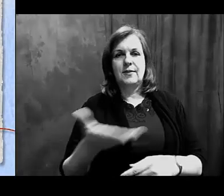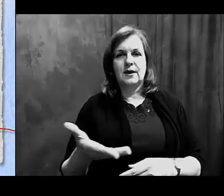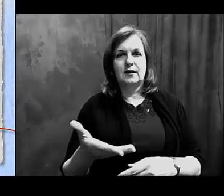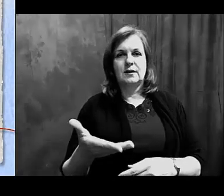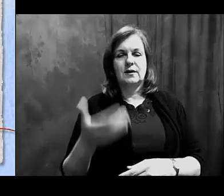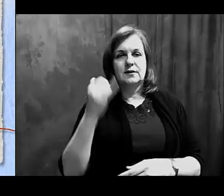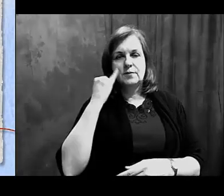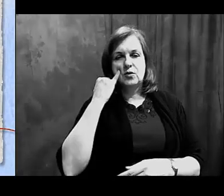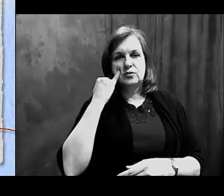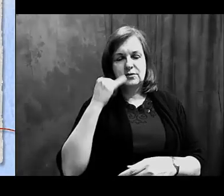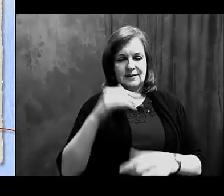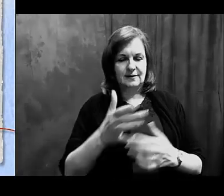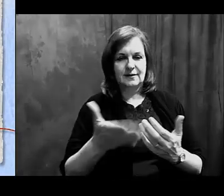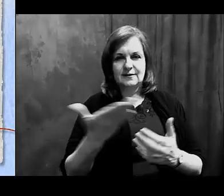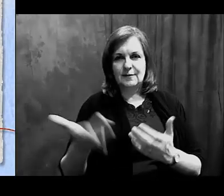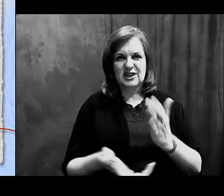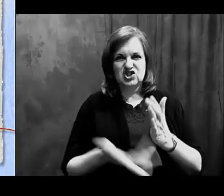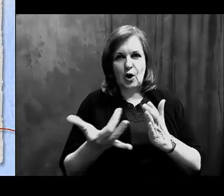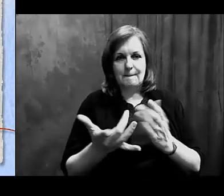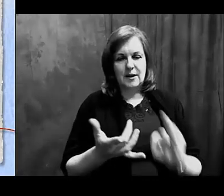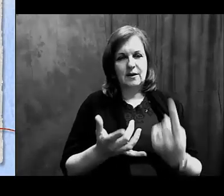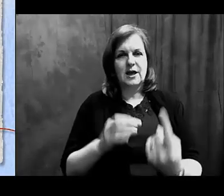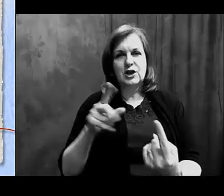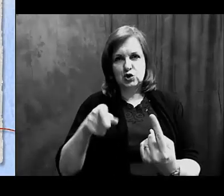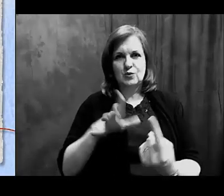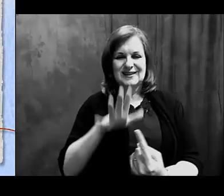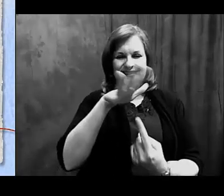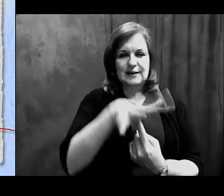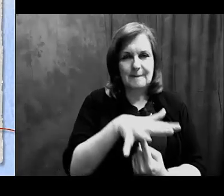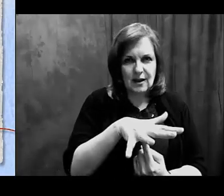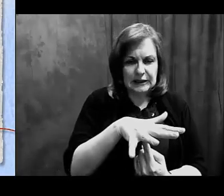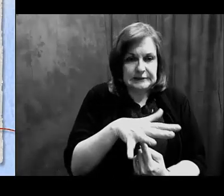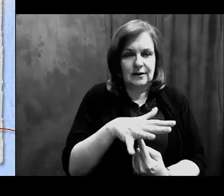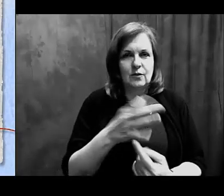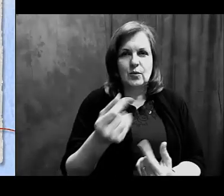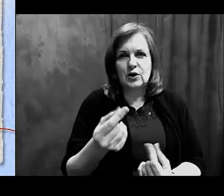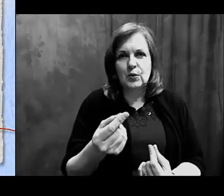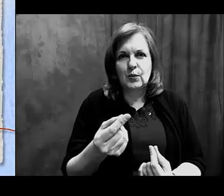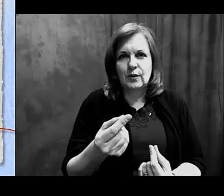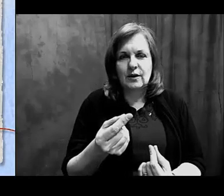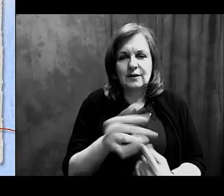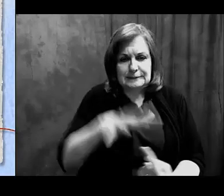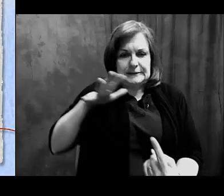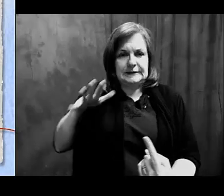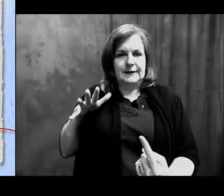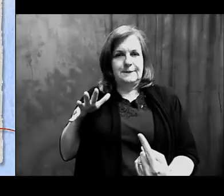something. All right, so you step on something sharp, what do?